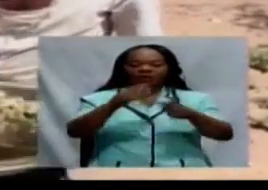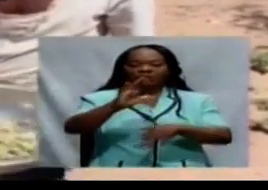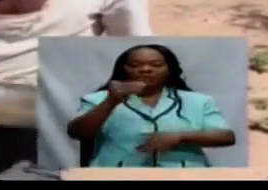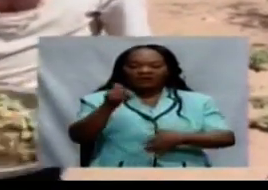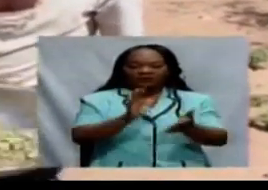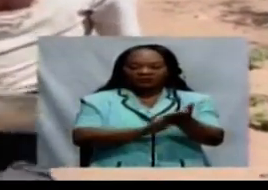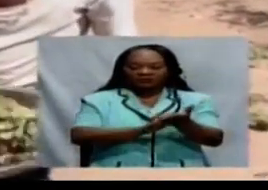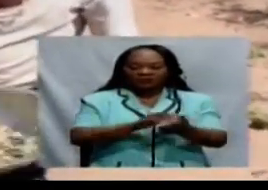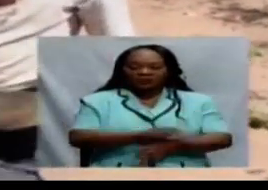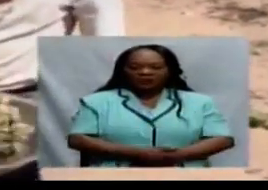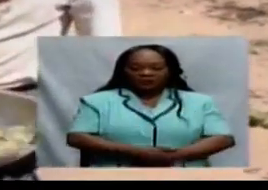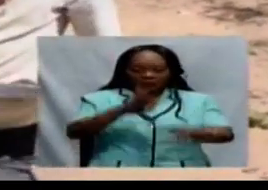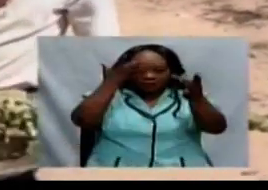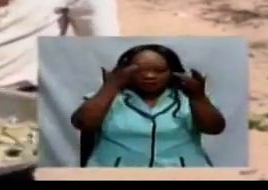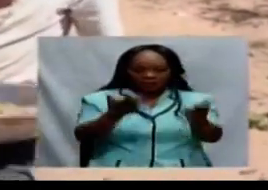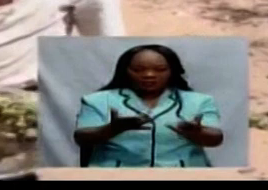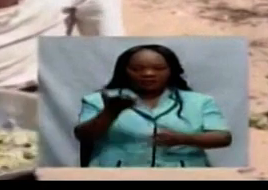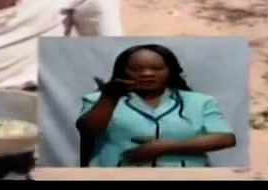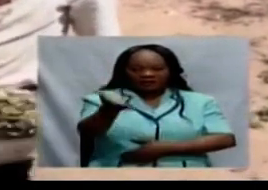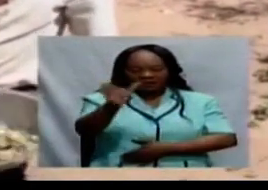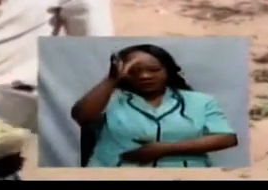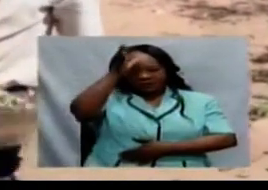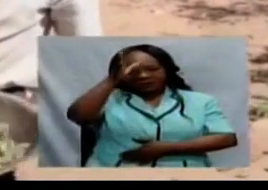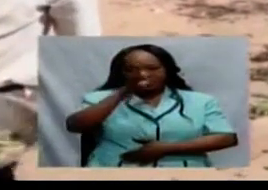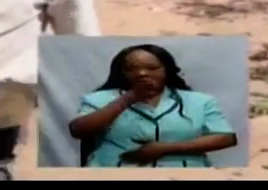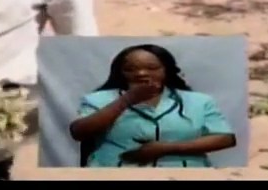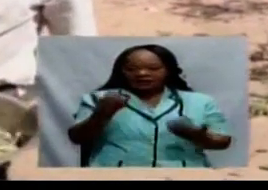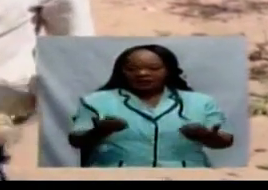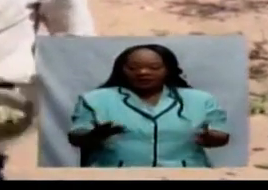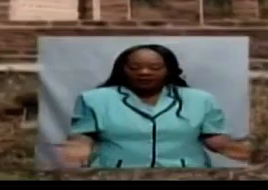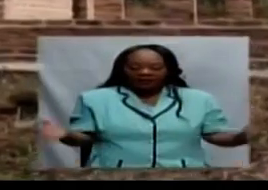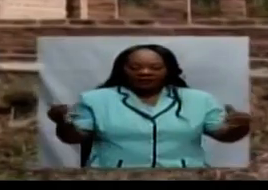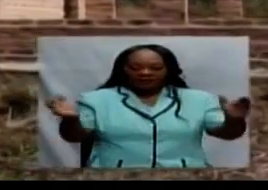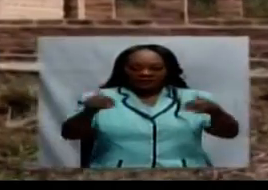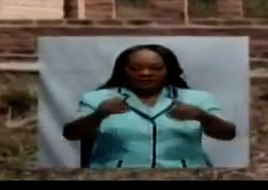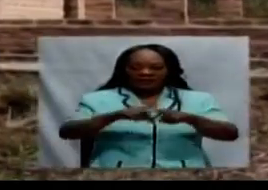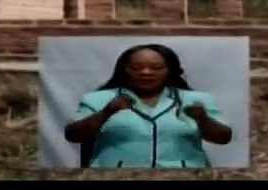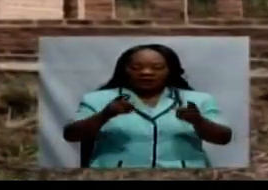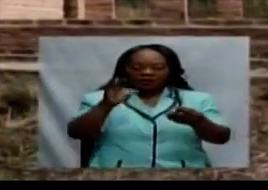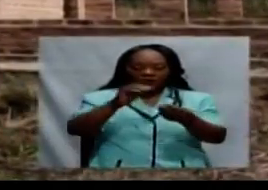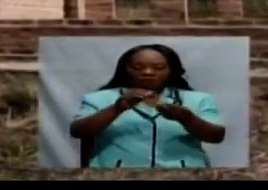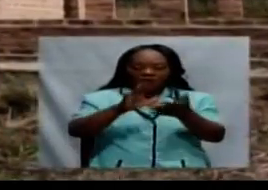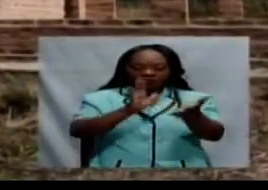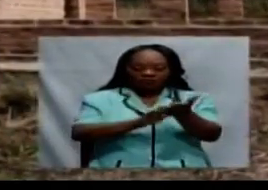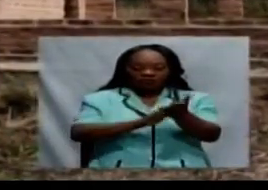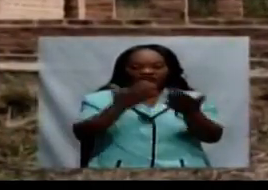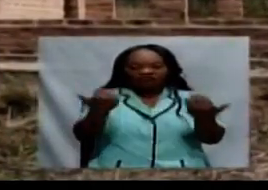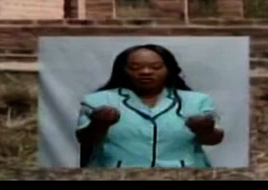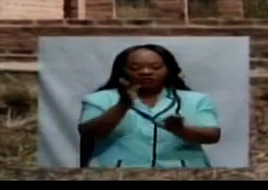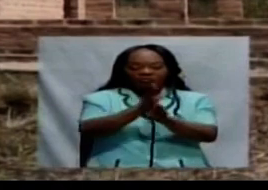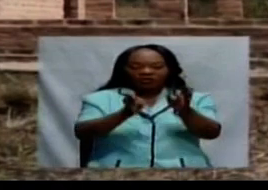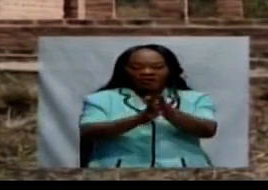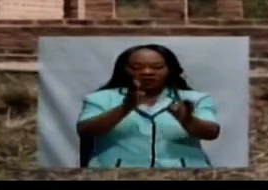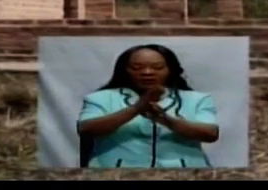For now, Hope is hopeful that her parents will be inspired. And the fact that more schools are being constructed here in